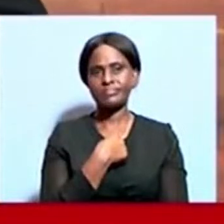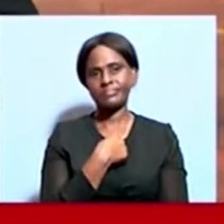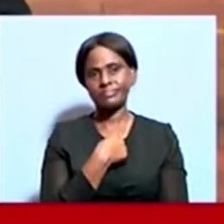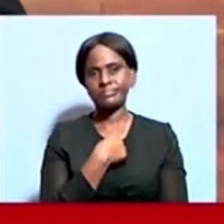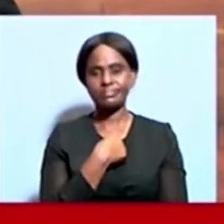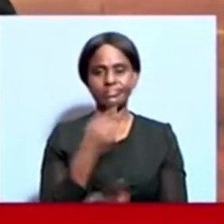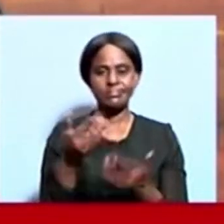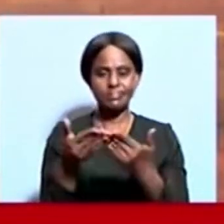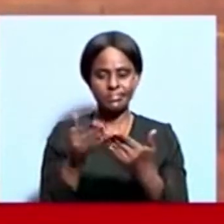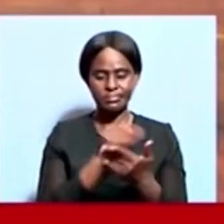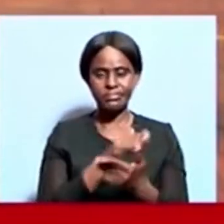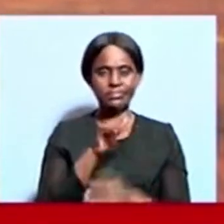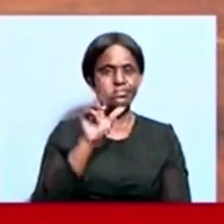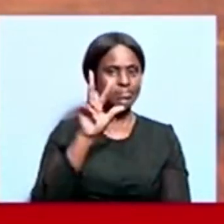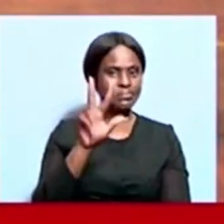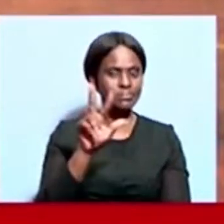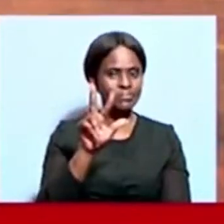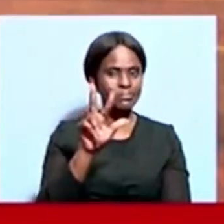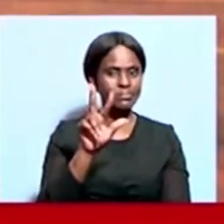page 3.